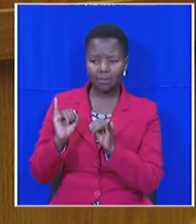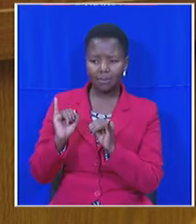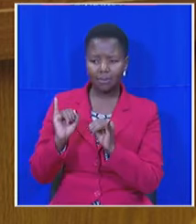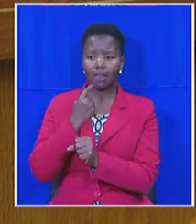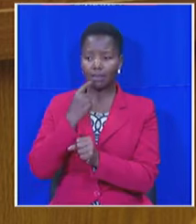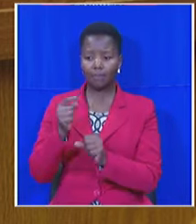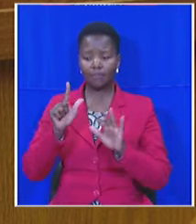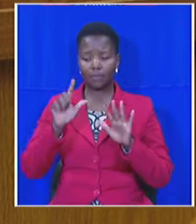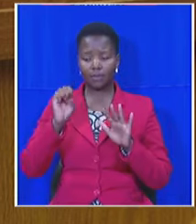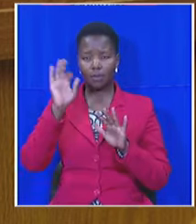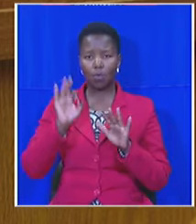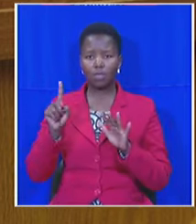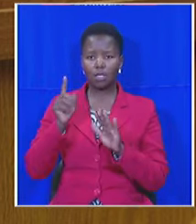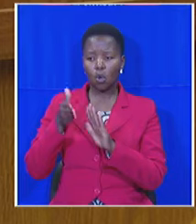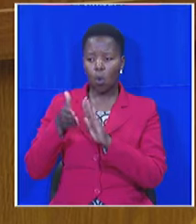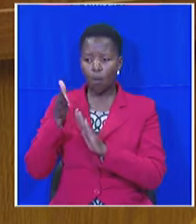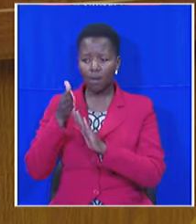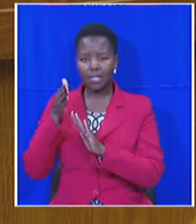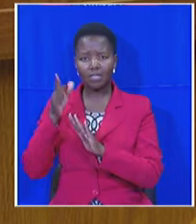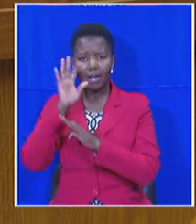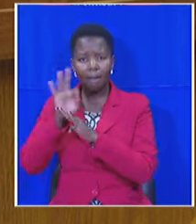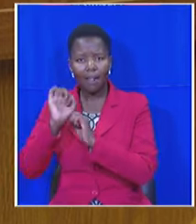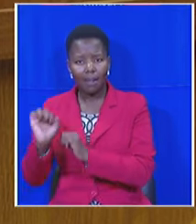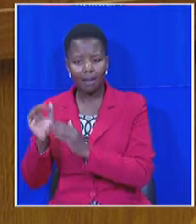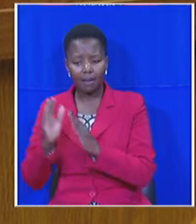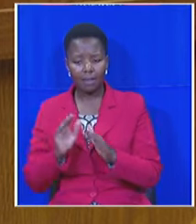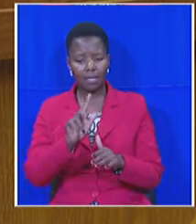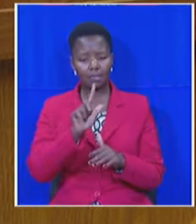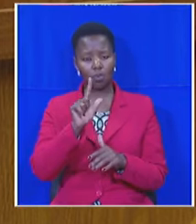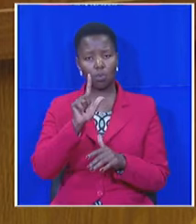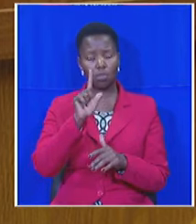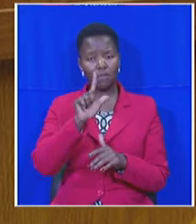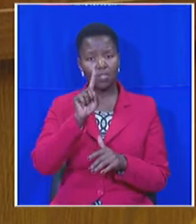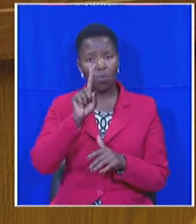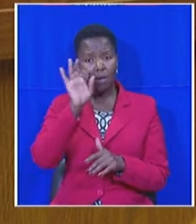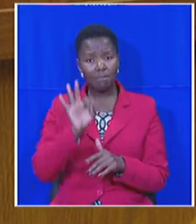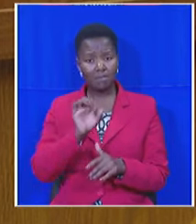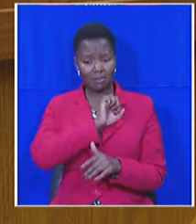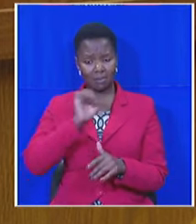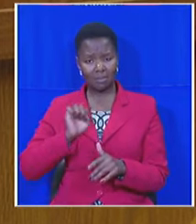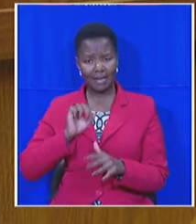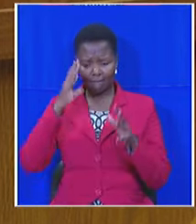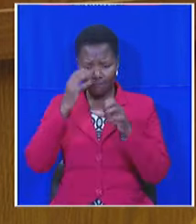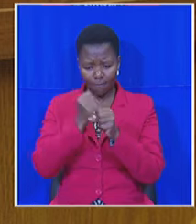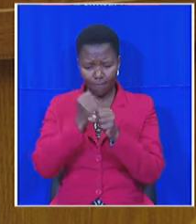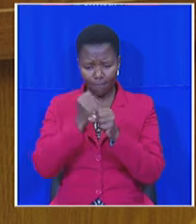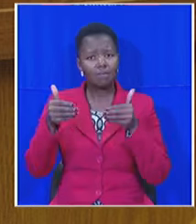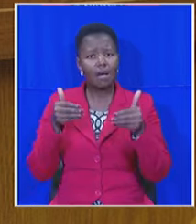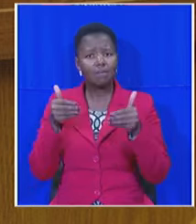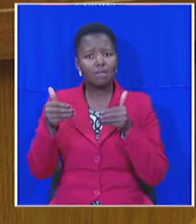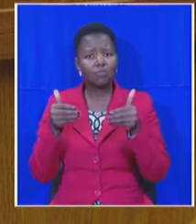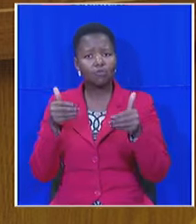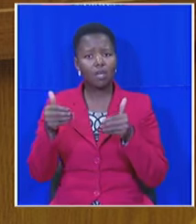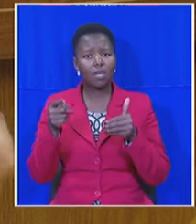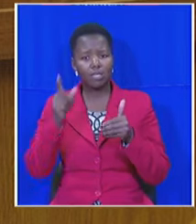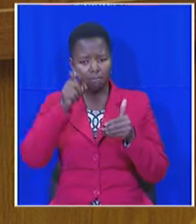this operating budget and 71% of personnel are allocated to administration instead of focusing on